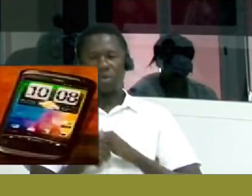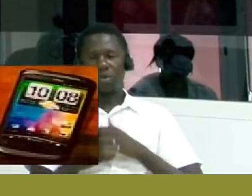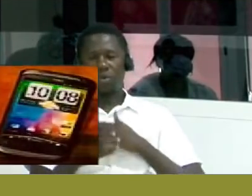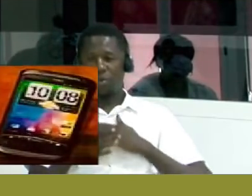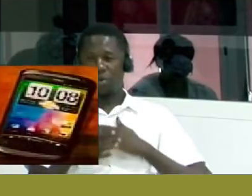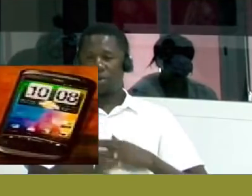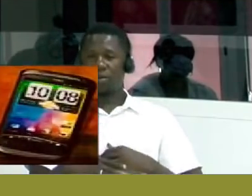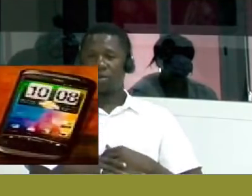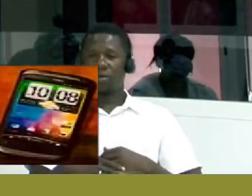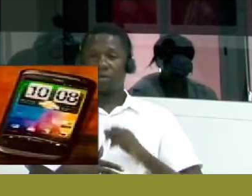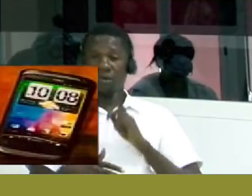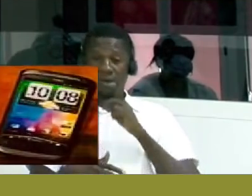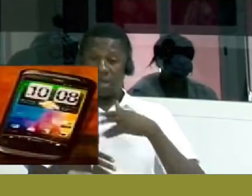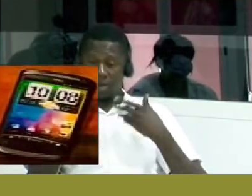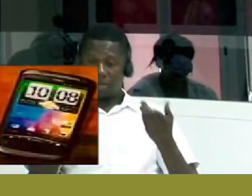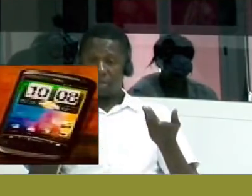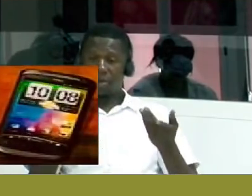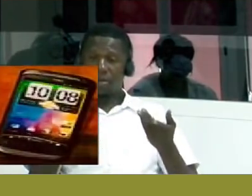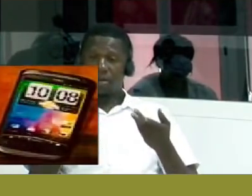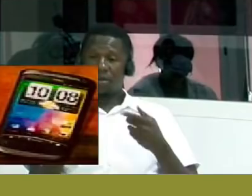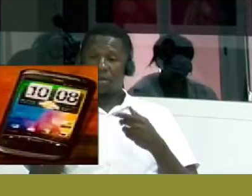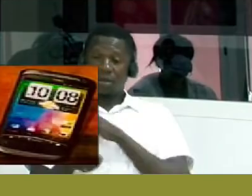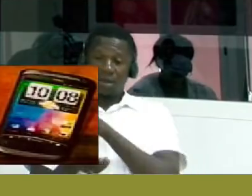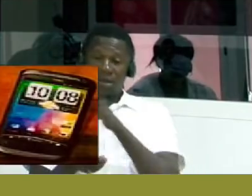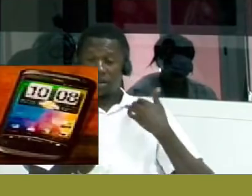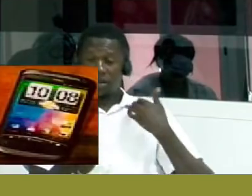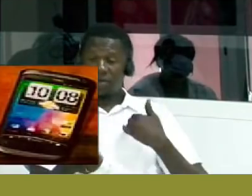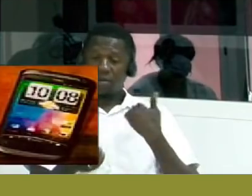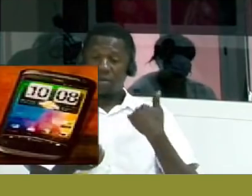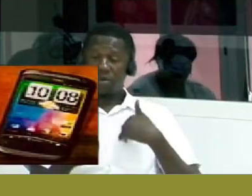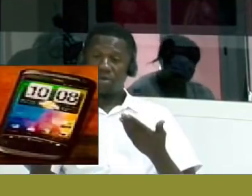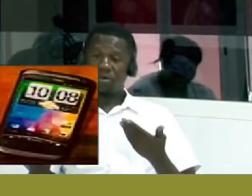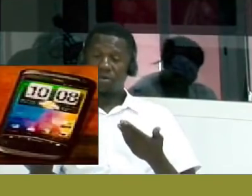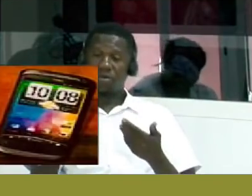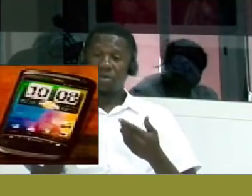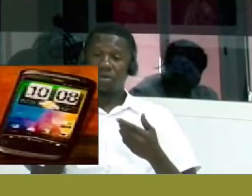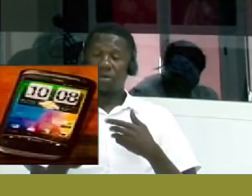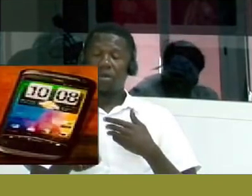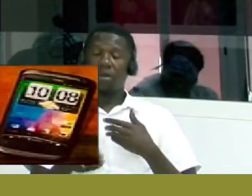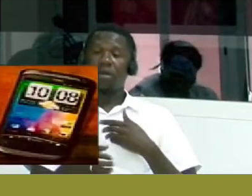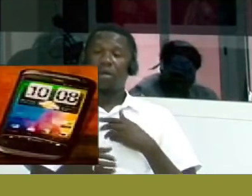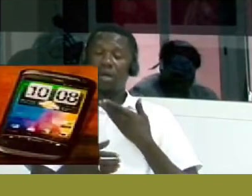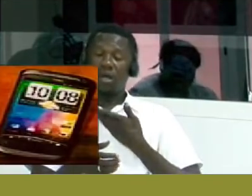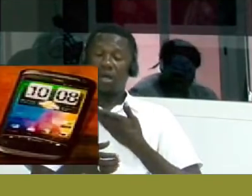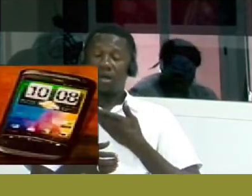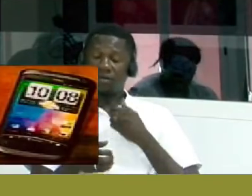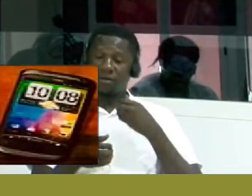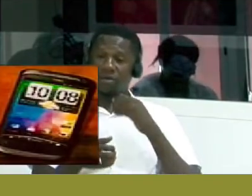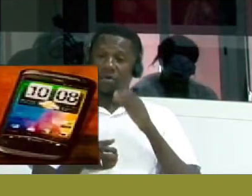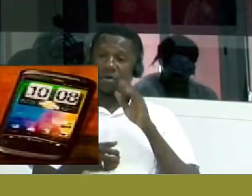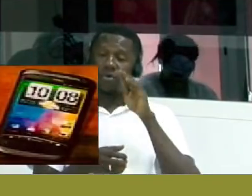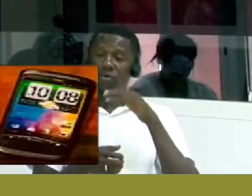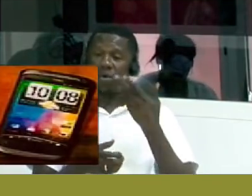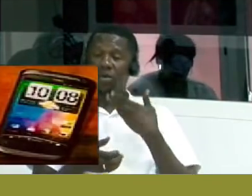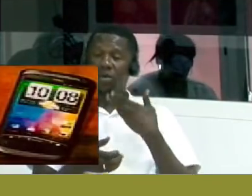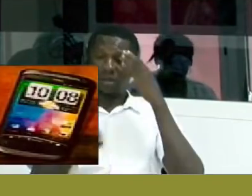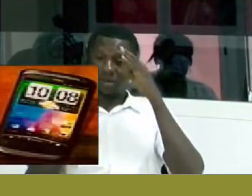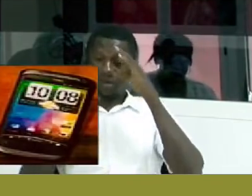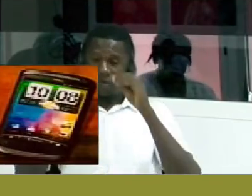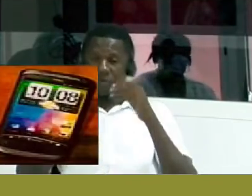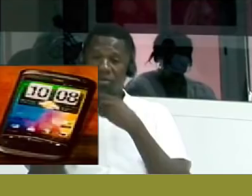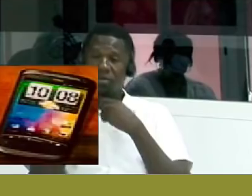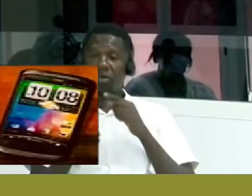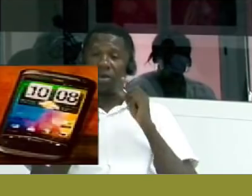that pleasant? And these are the very people. I had cause whilst I was in the office to give a verbal instruction. I